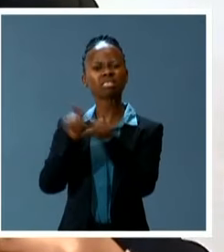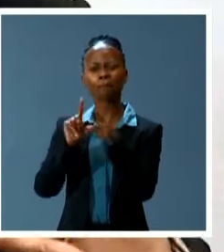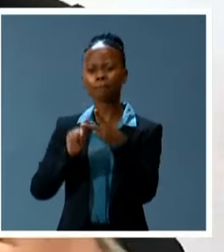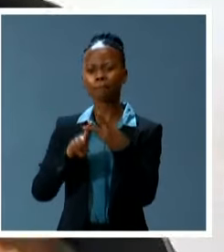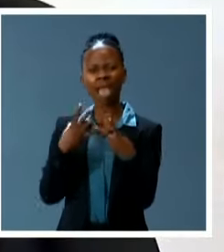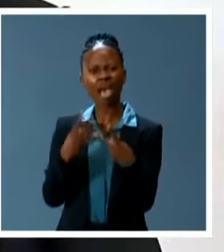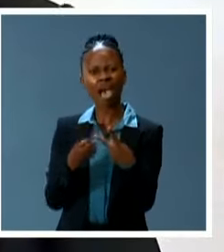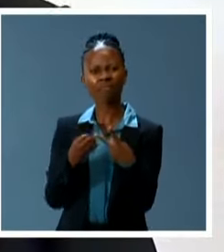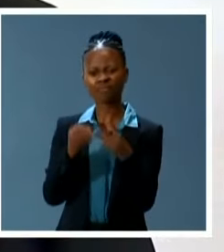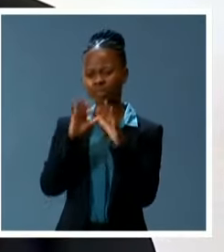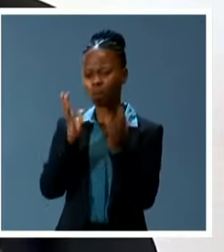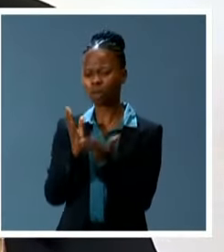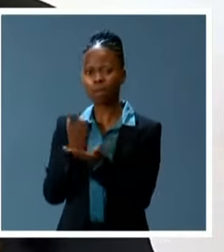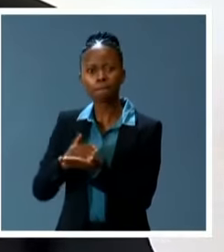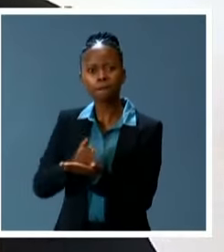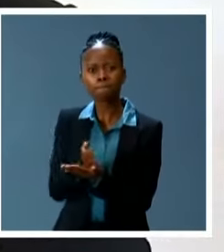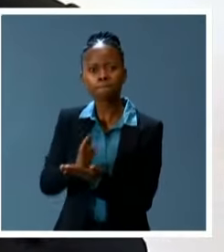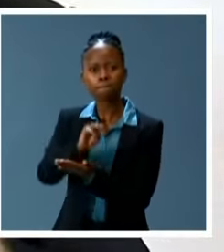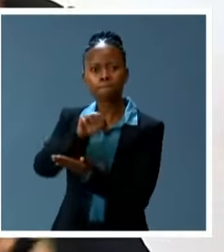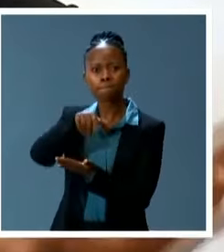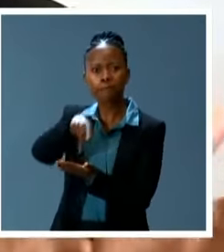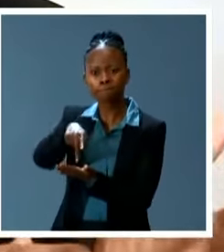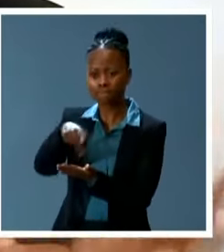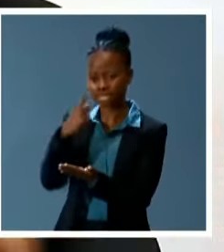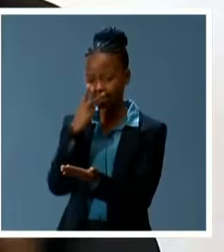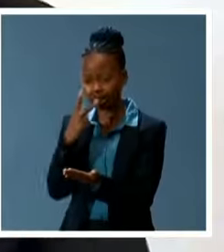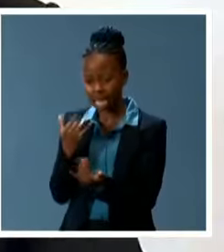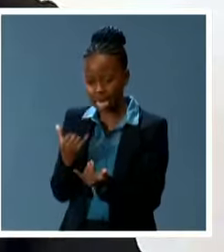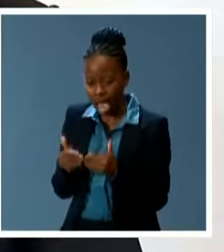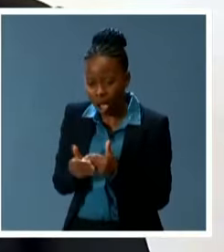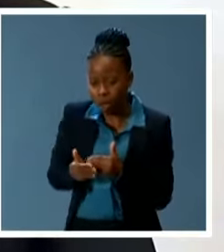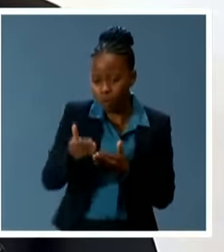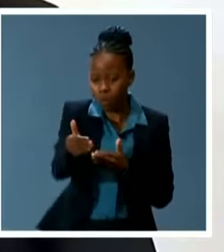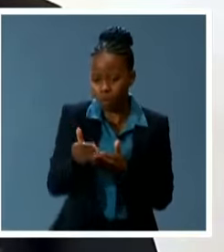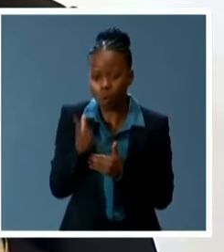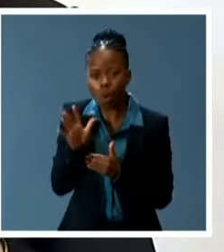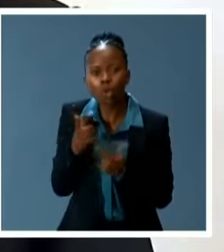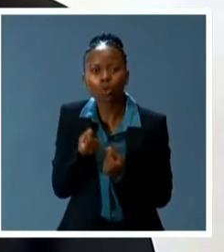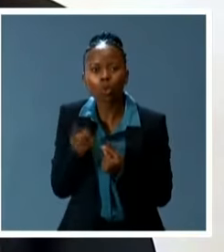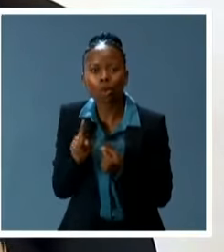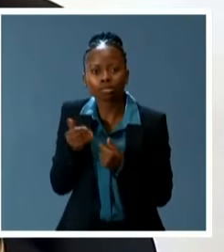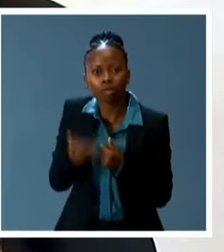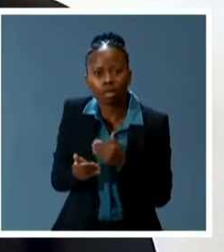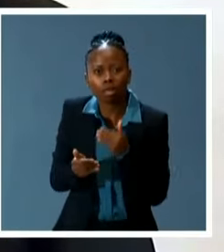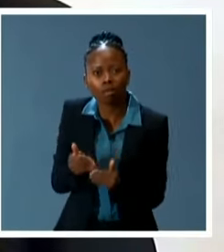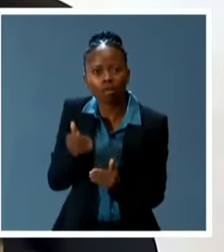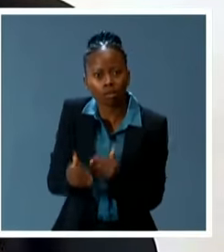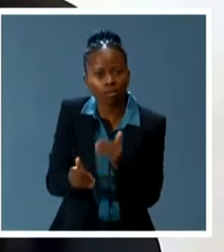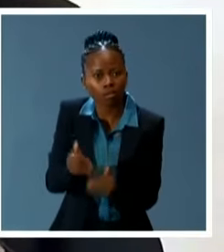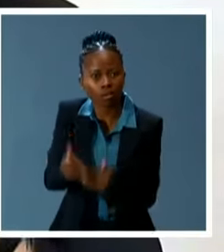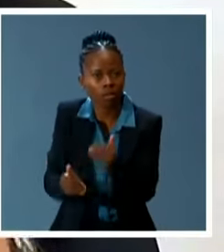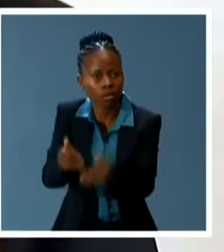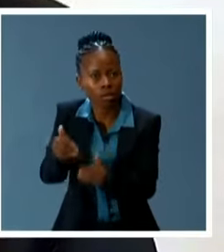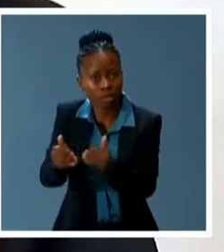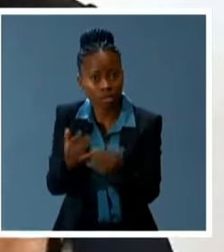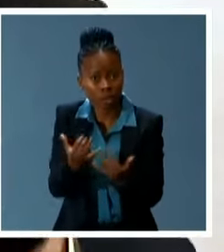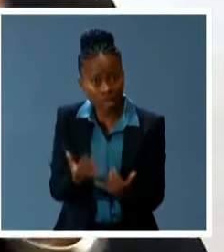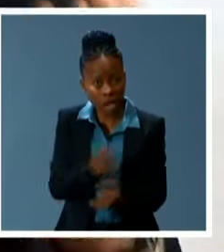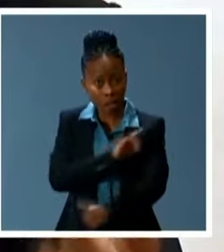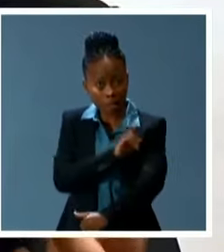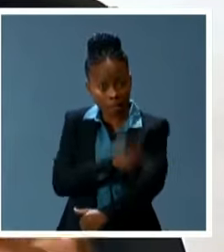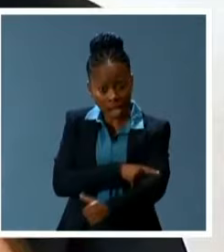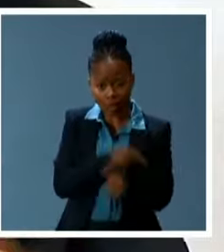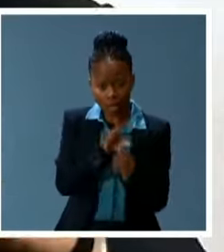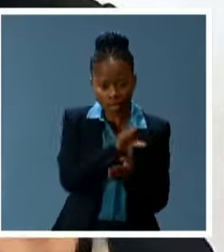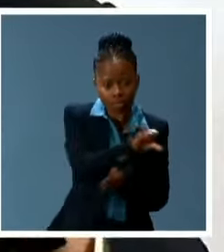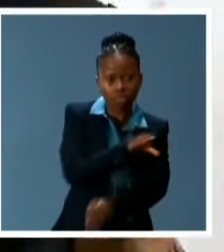number of measures that are aiming at access, as I mentioned in my intervention, but also aiming at power redistribution and